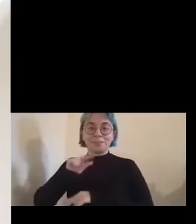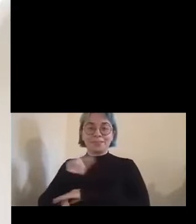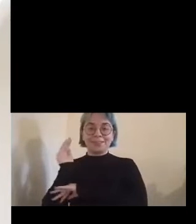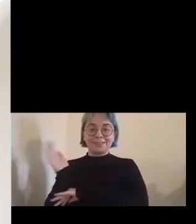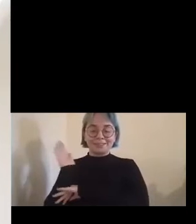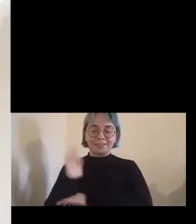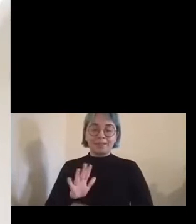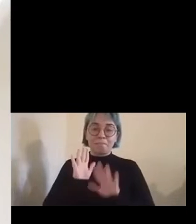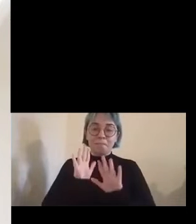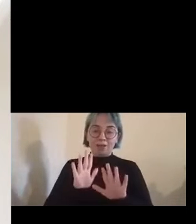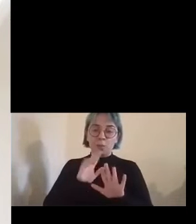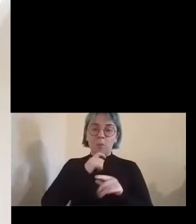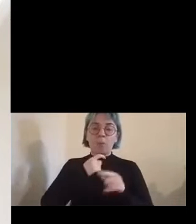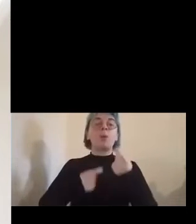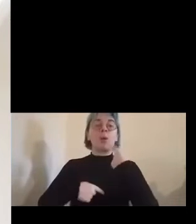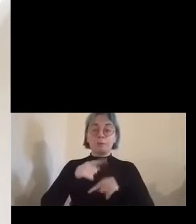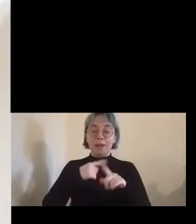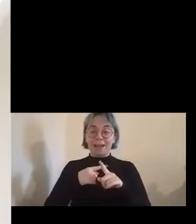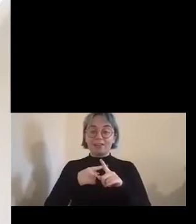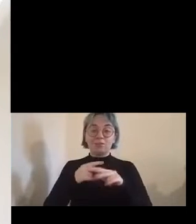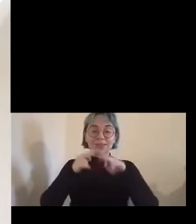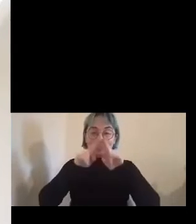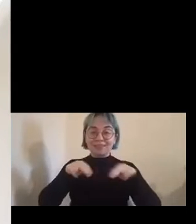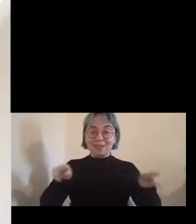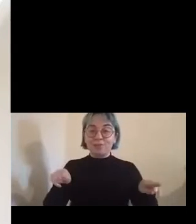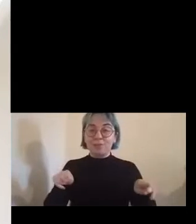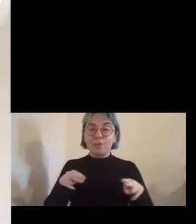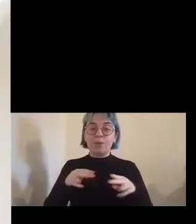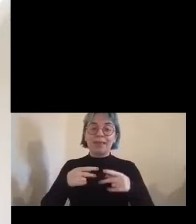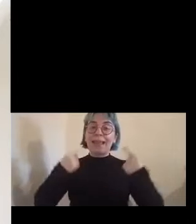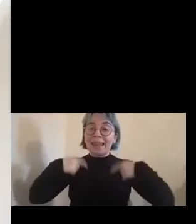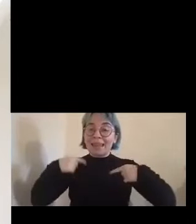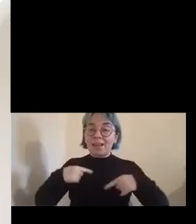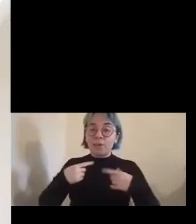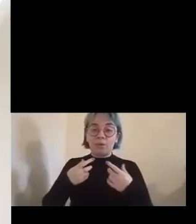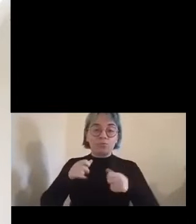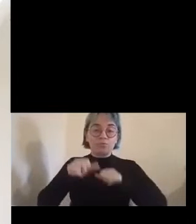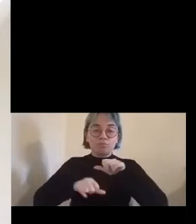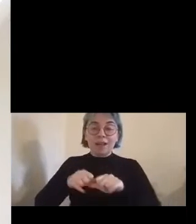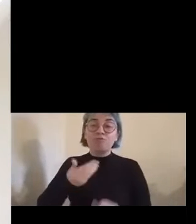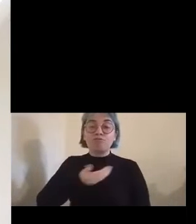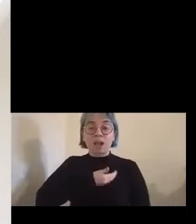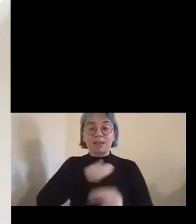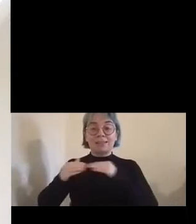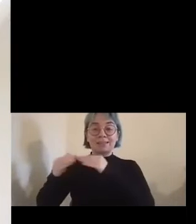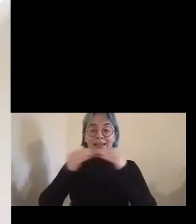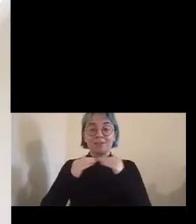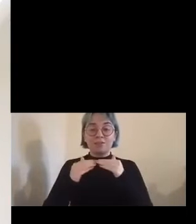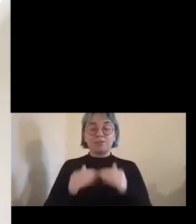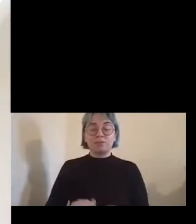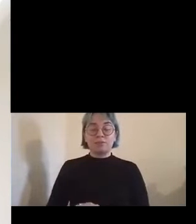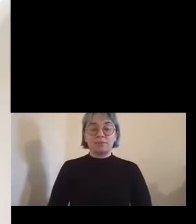will still go back to really international legal framework, international human rights standards that kind of